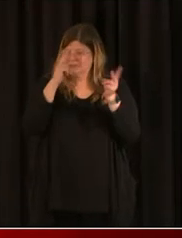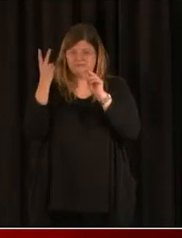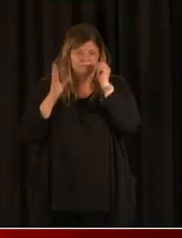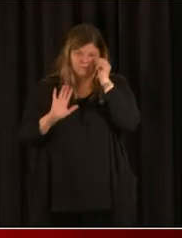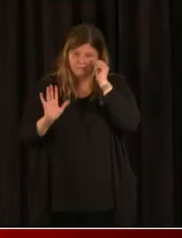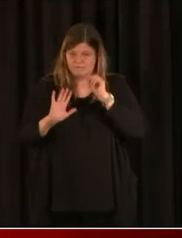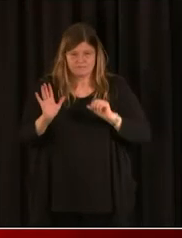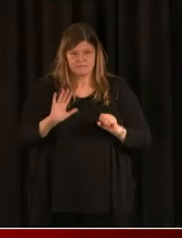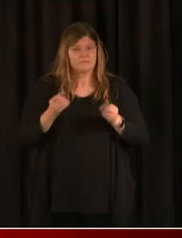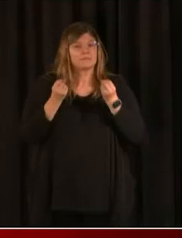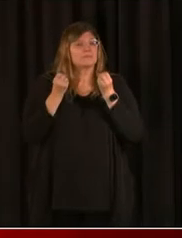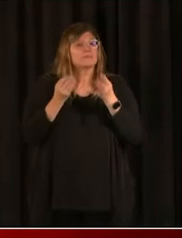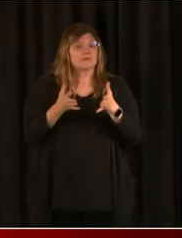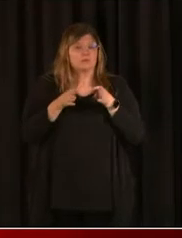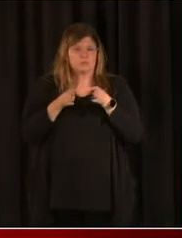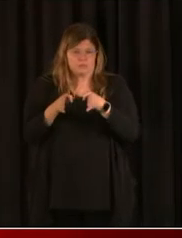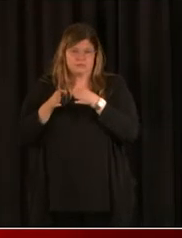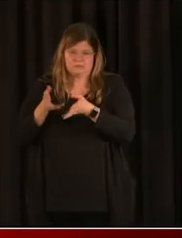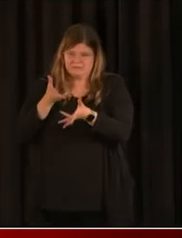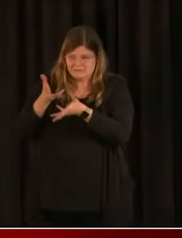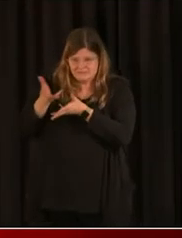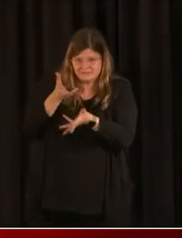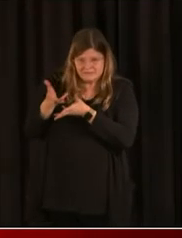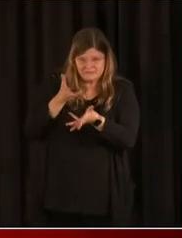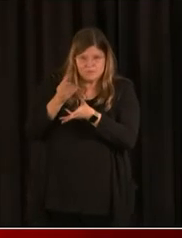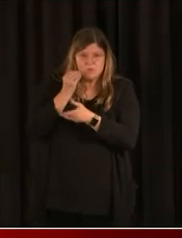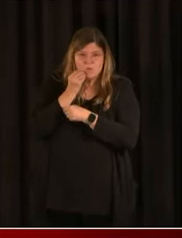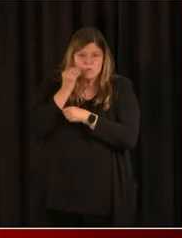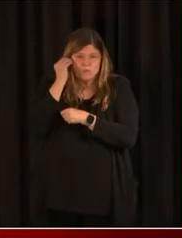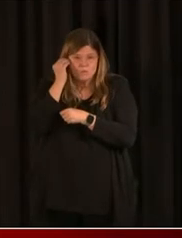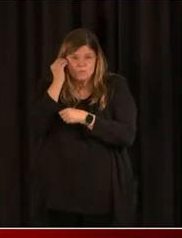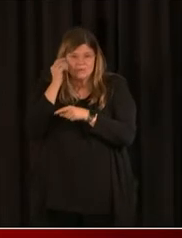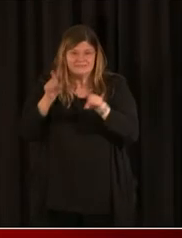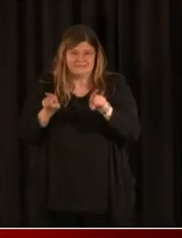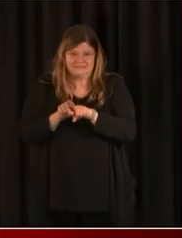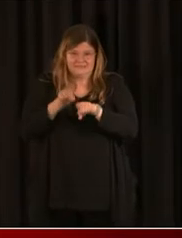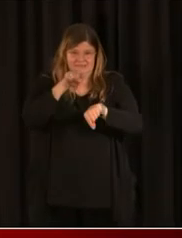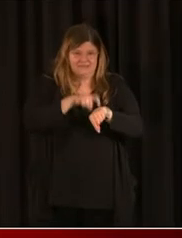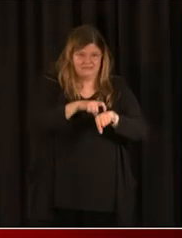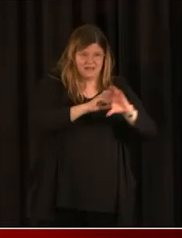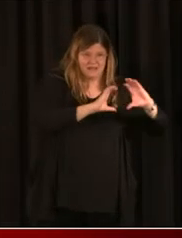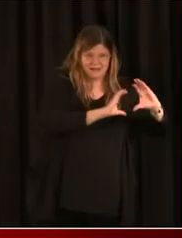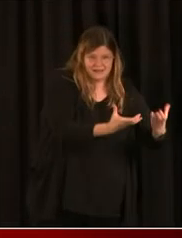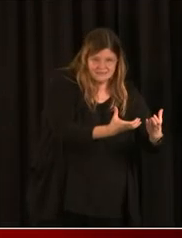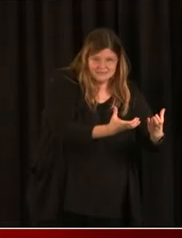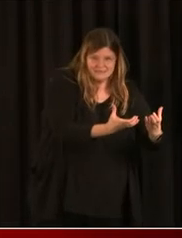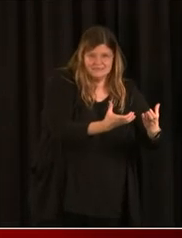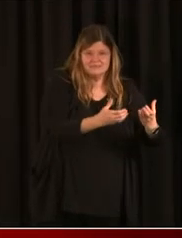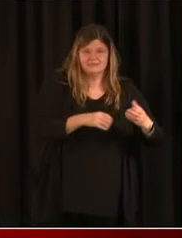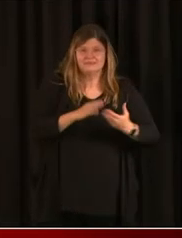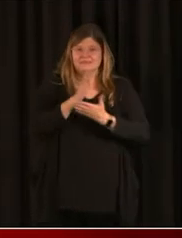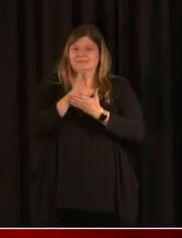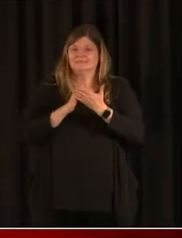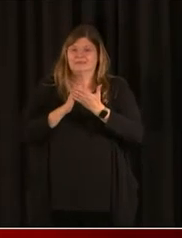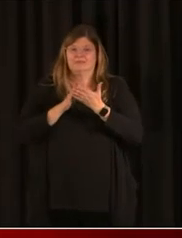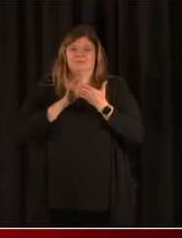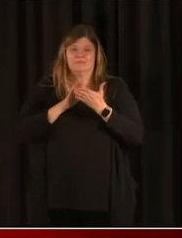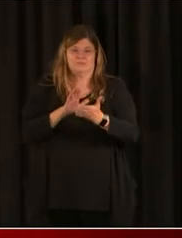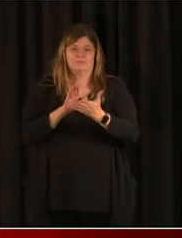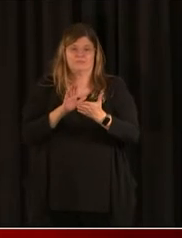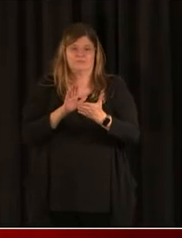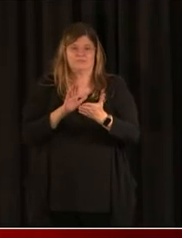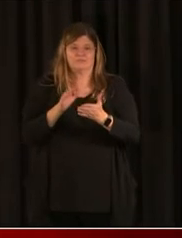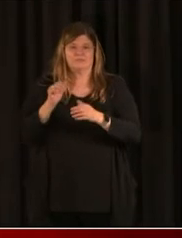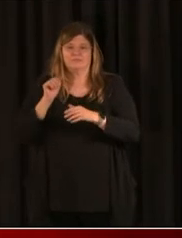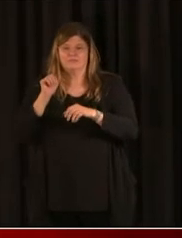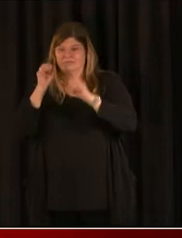that teachers can engage the students at home alongside their peers in the classroom. So some of the approaches that we have been working